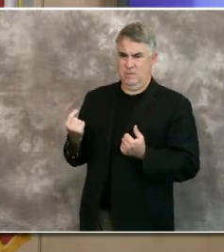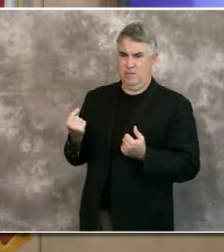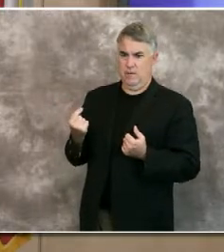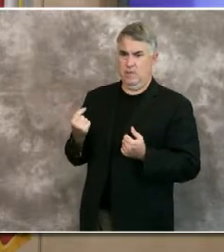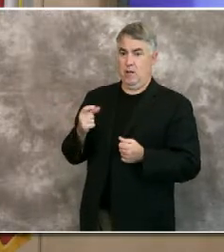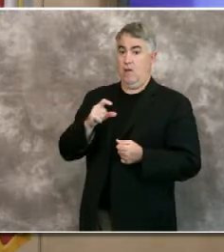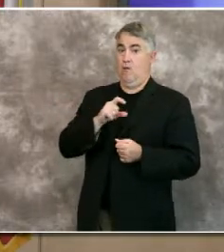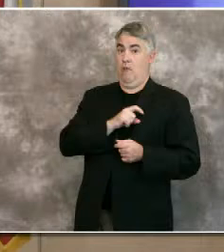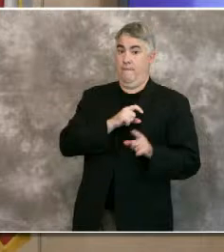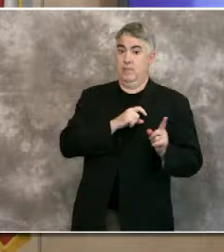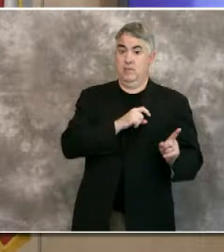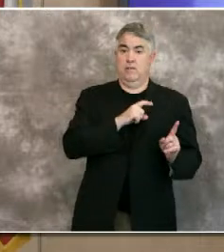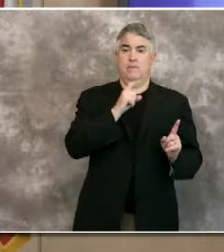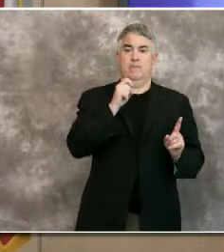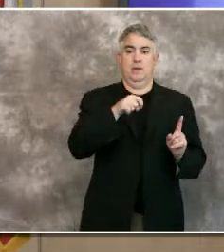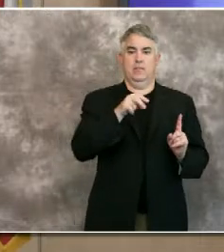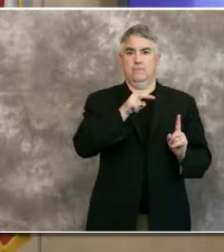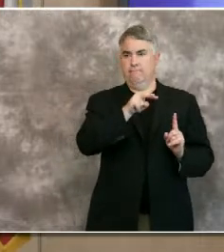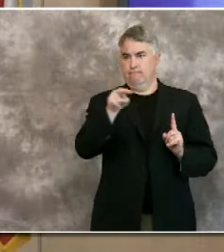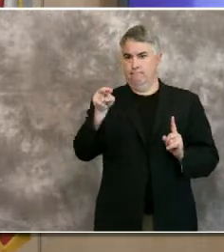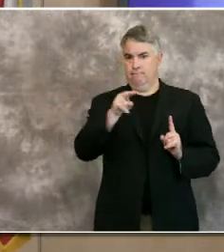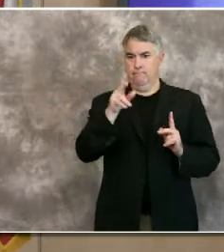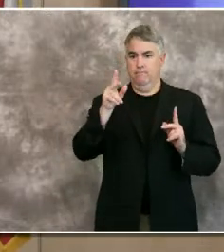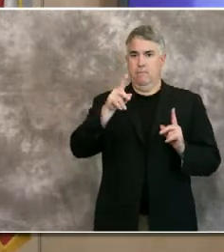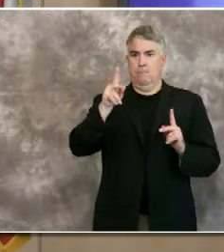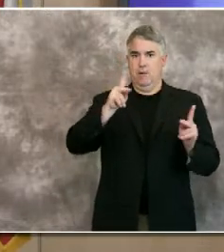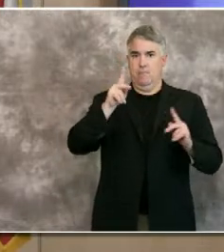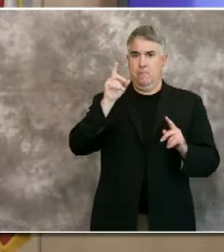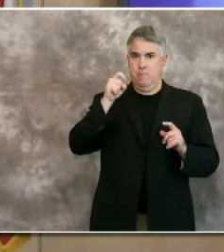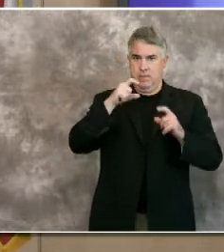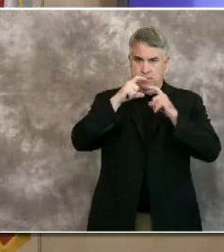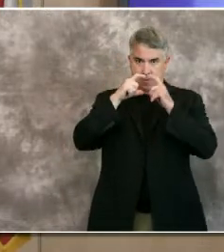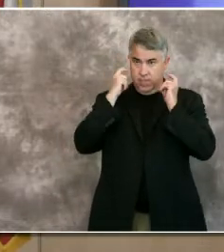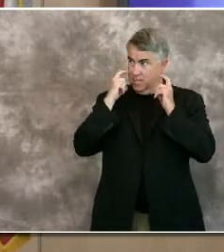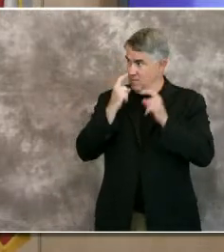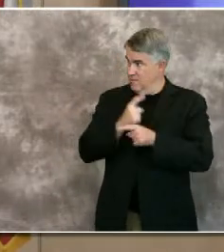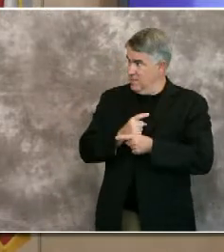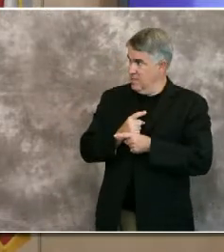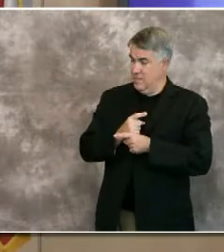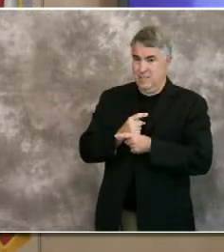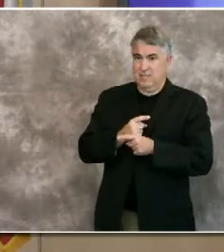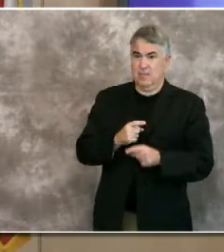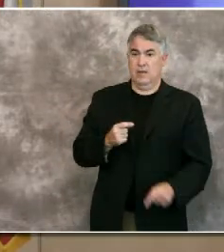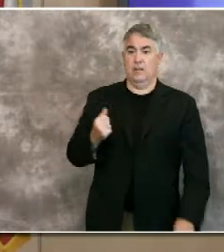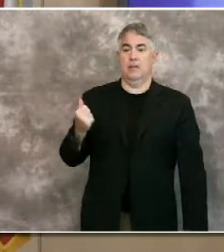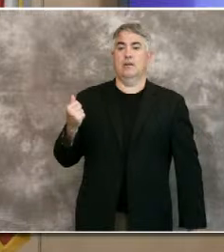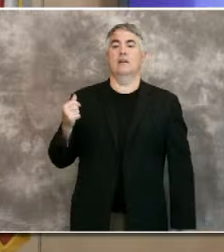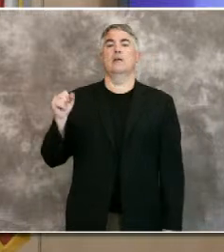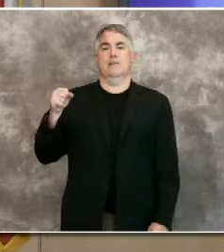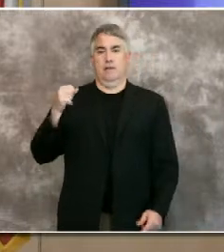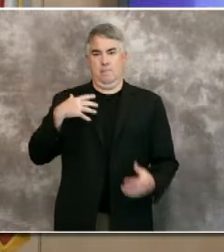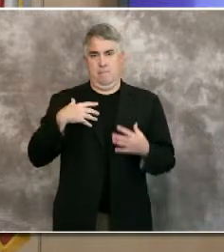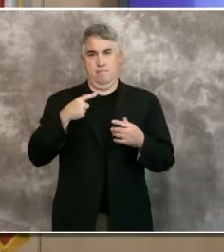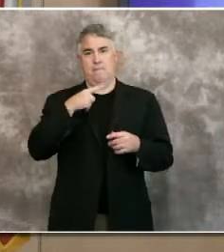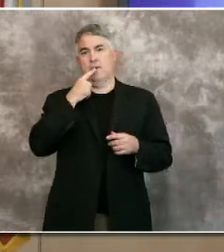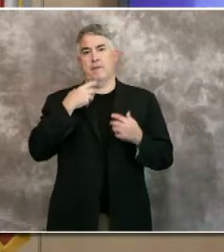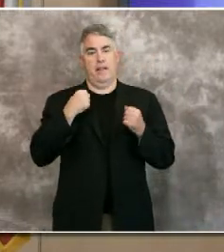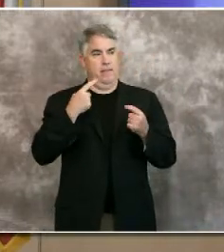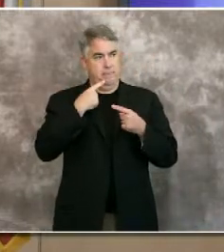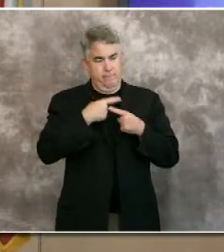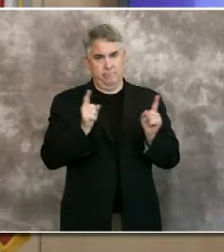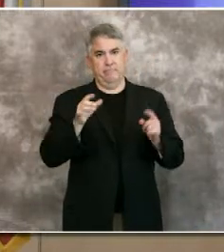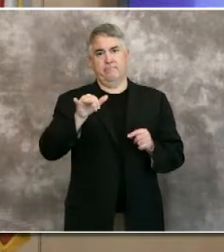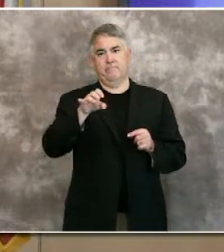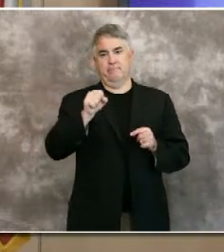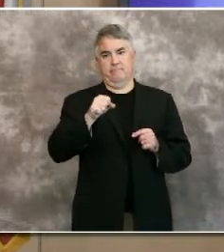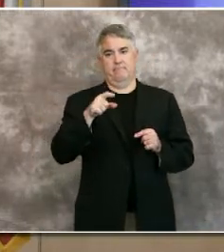to enforce that facial covering rule? Well, it is a public health order that has the effect of law, and